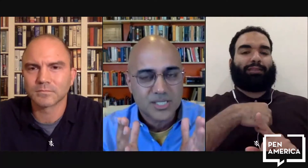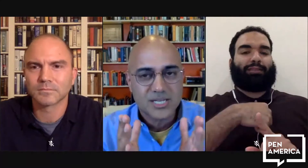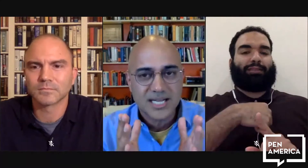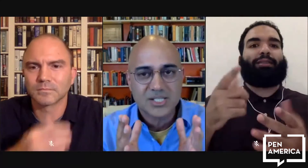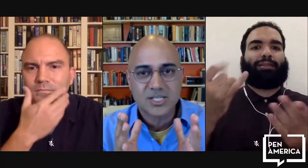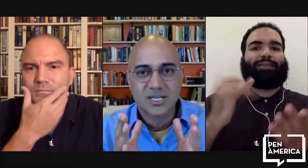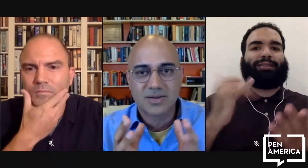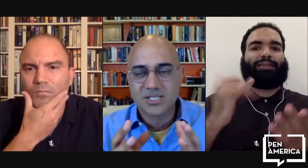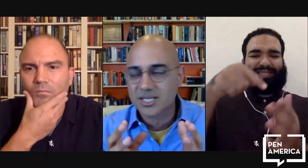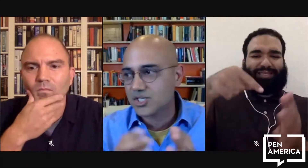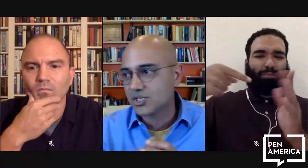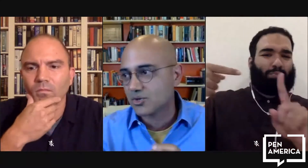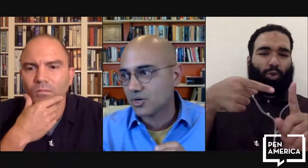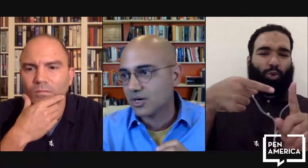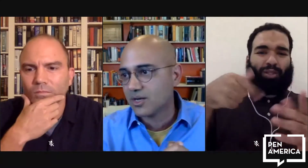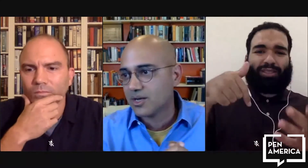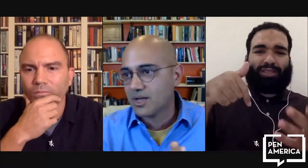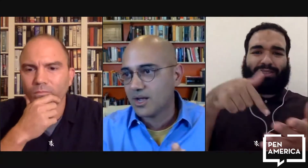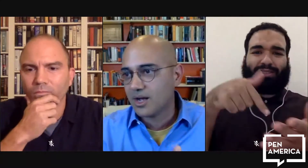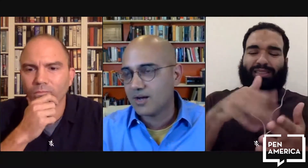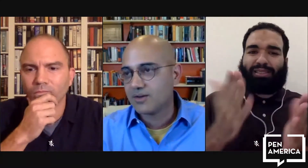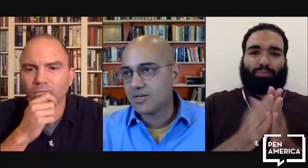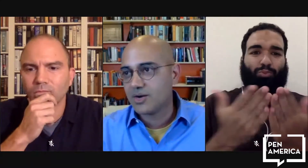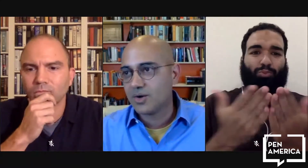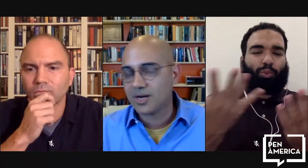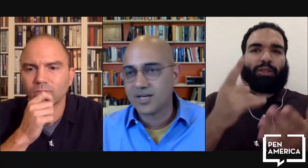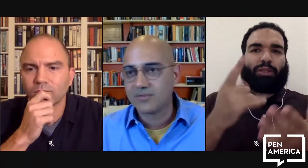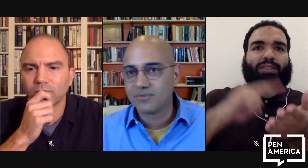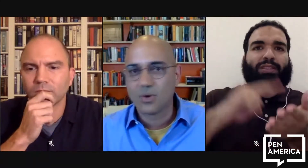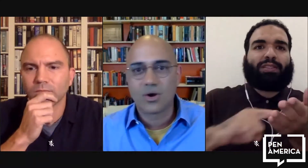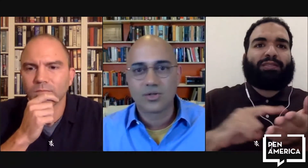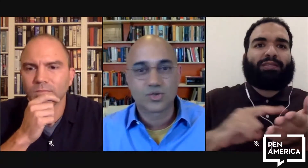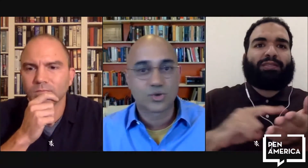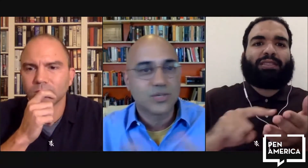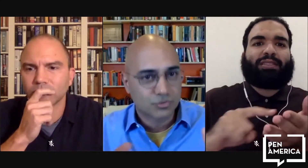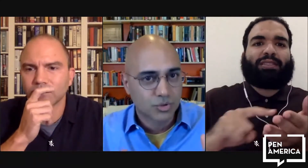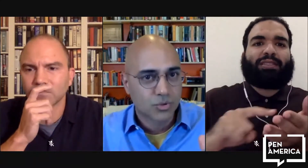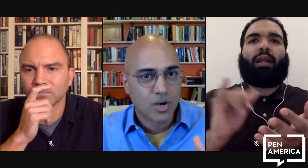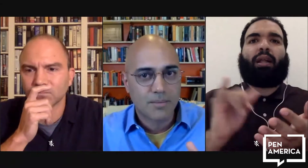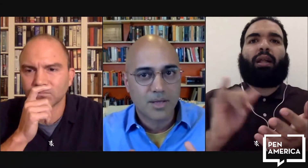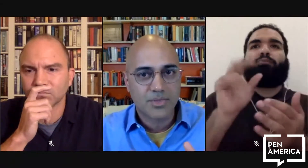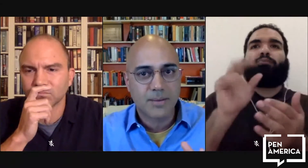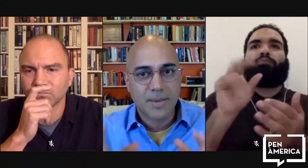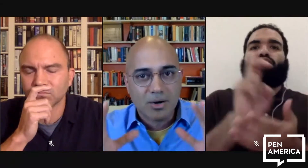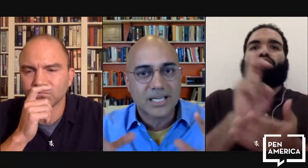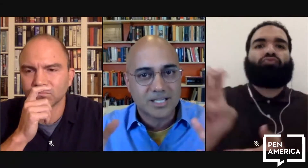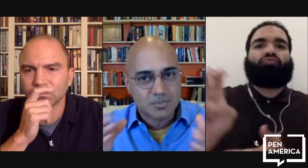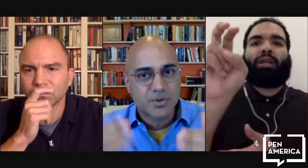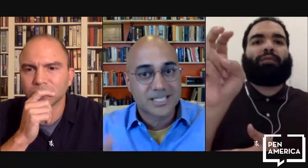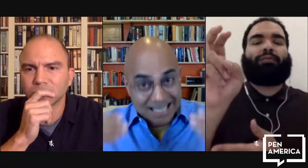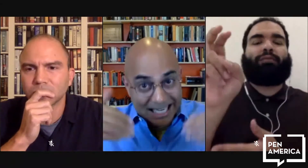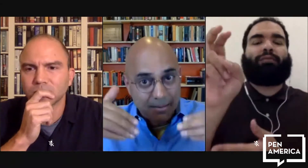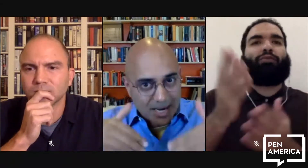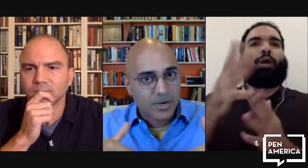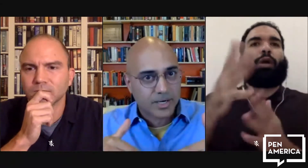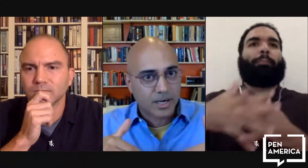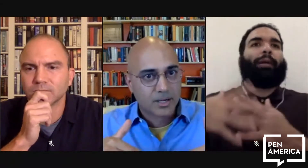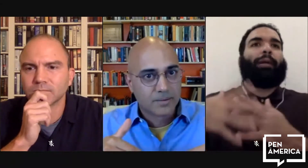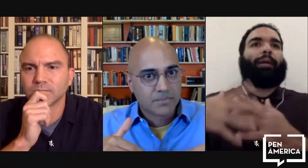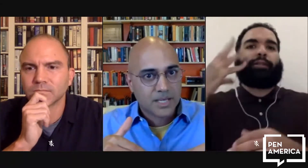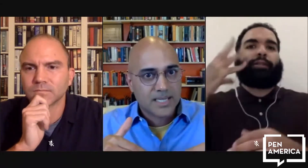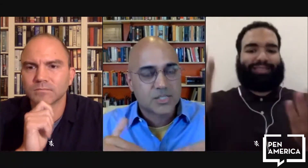this book is not just an investigation or, a kind of a journey through the American experience in